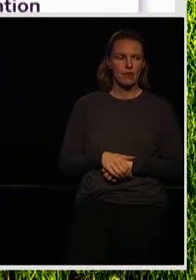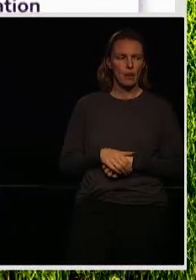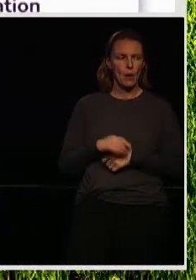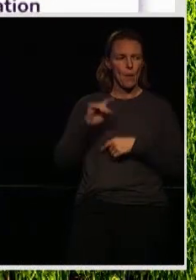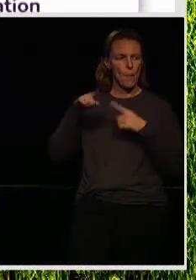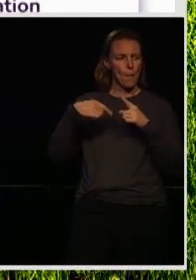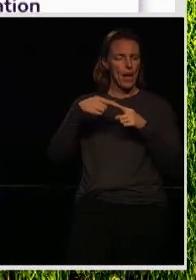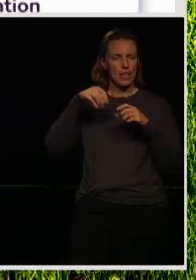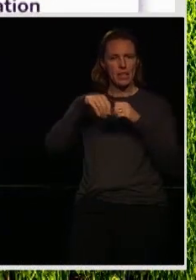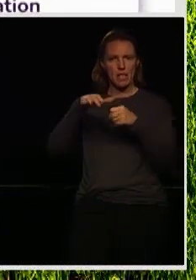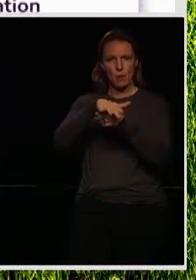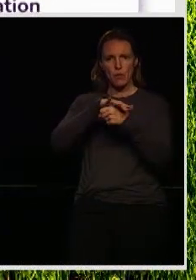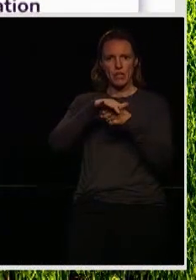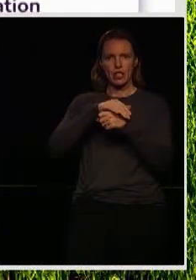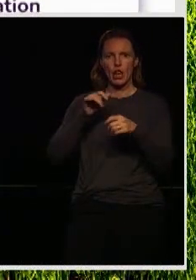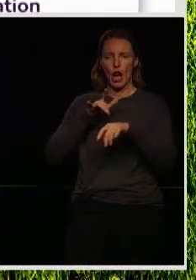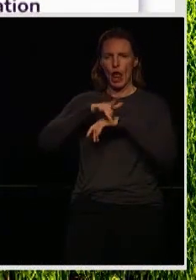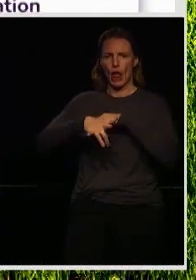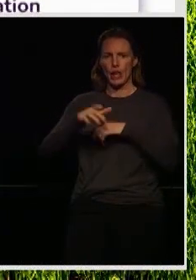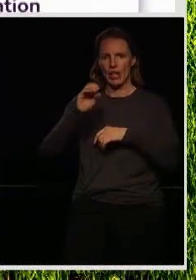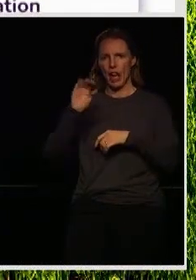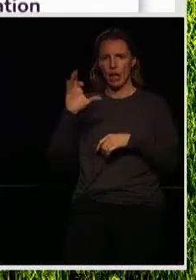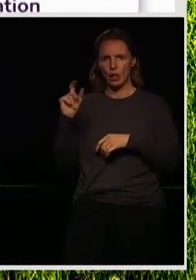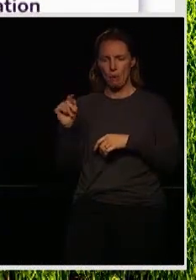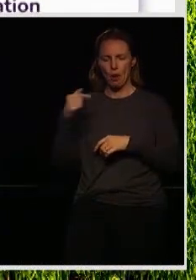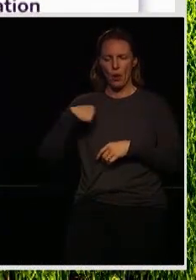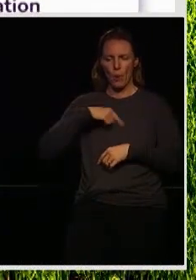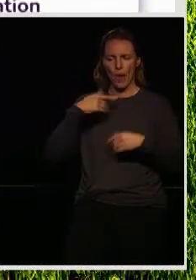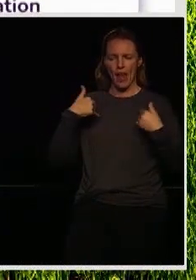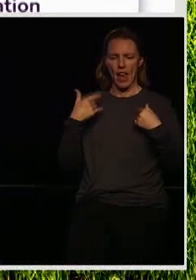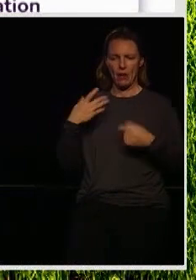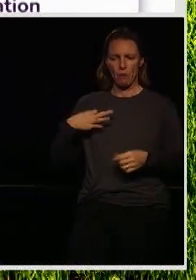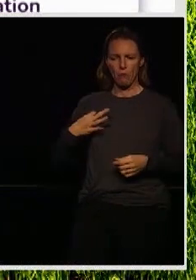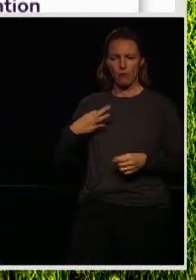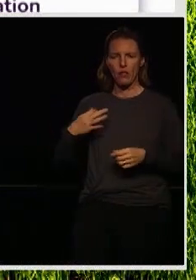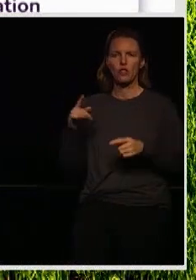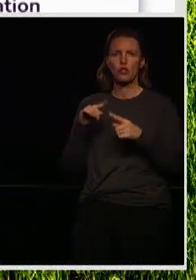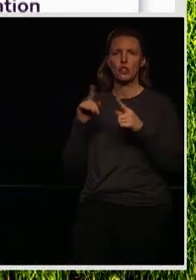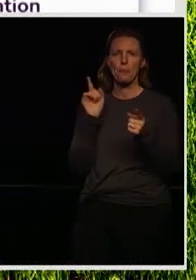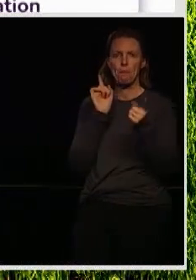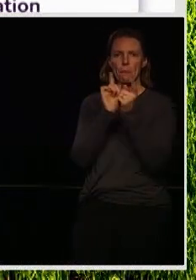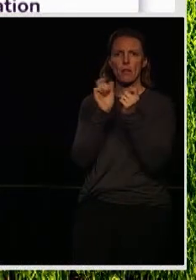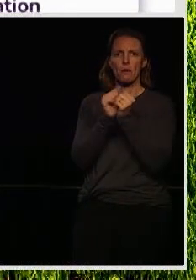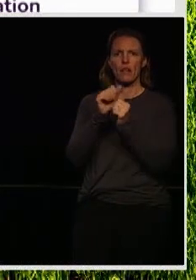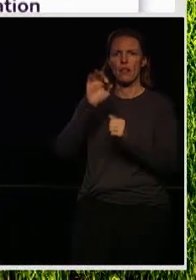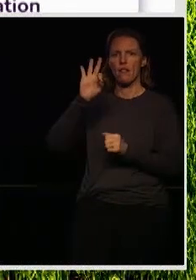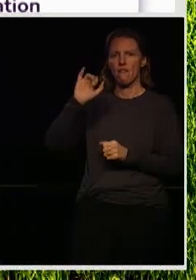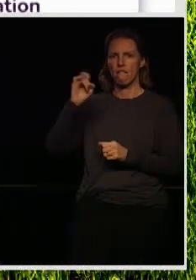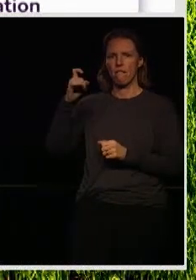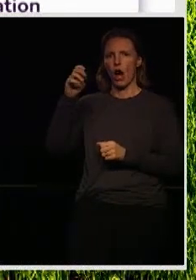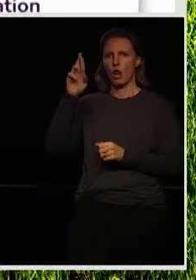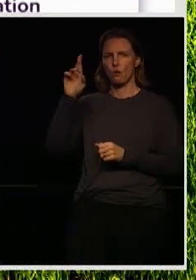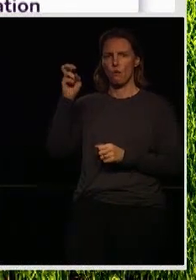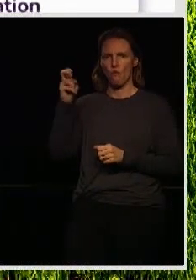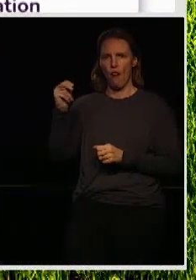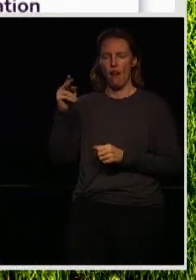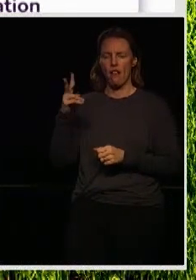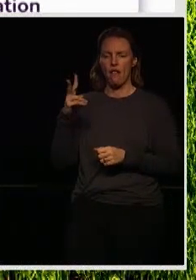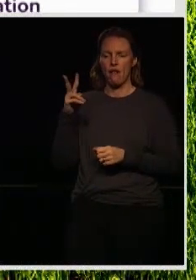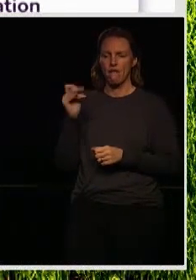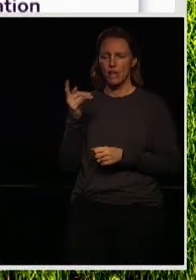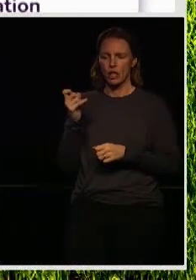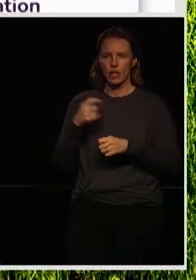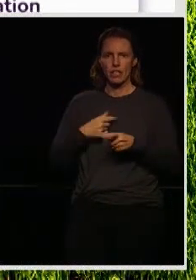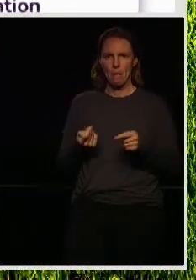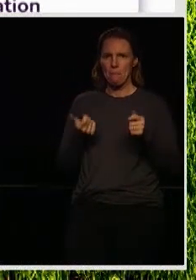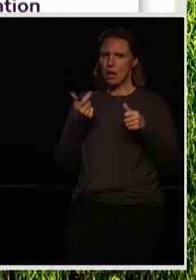While in the region in early October, we had the privilege to meet with Fox Run Vineyards. They immediately saw the value